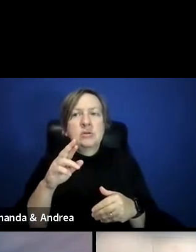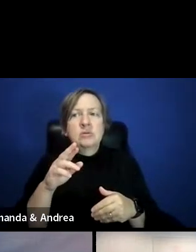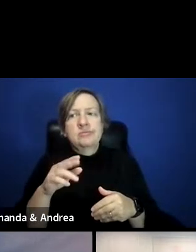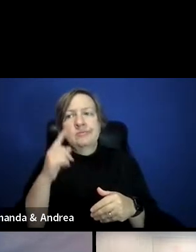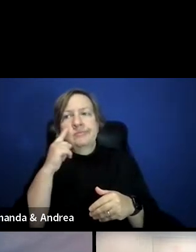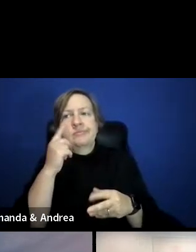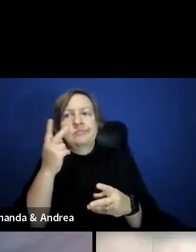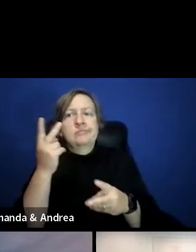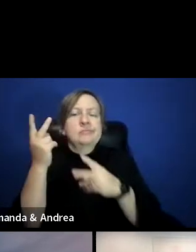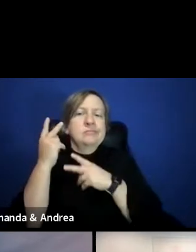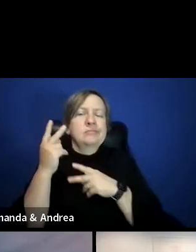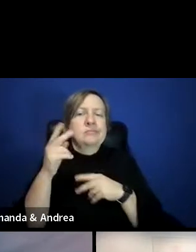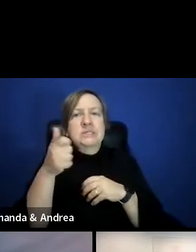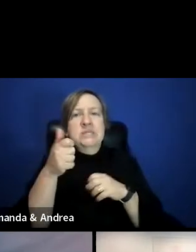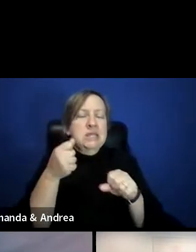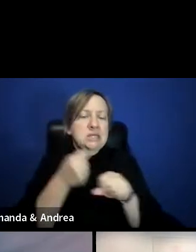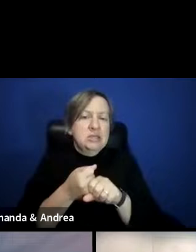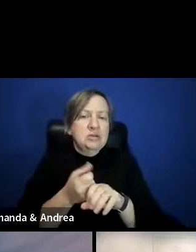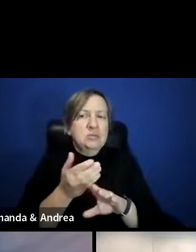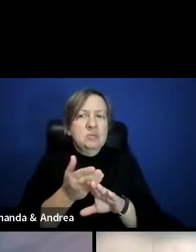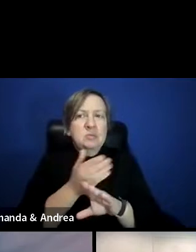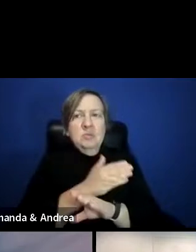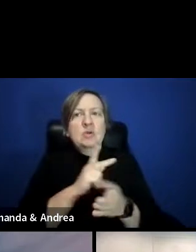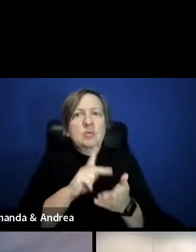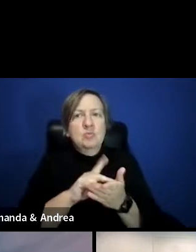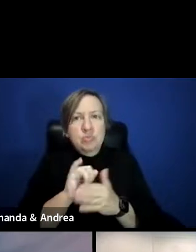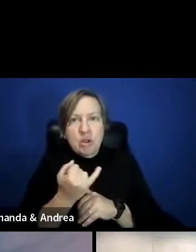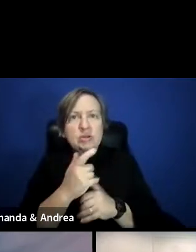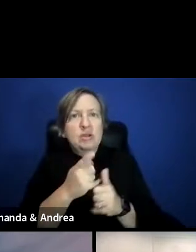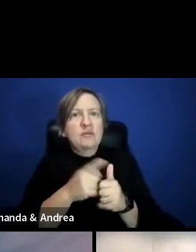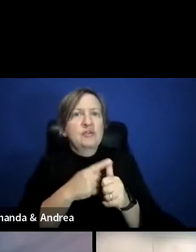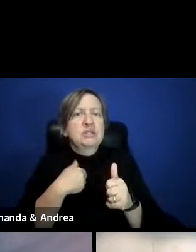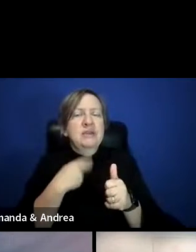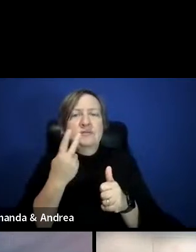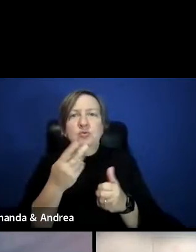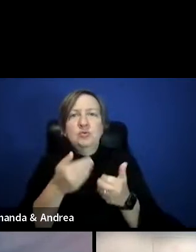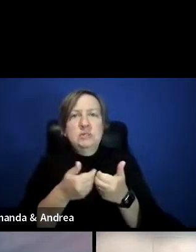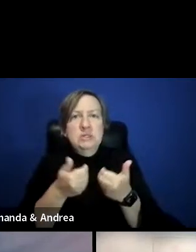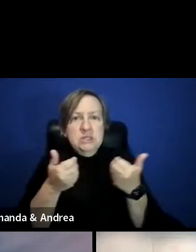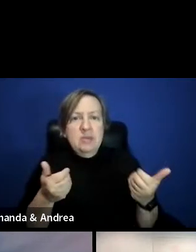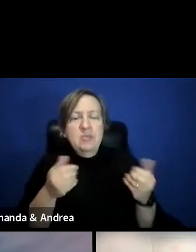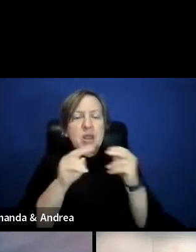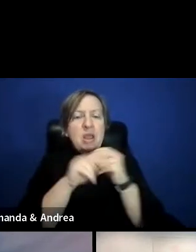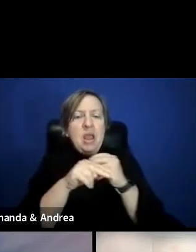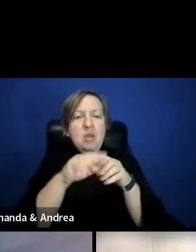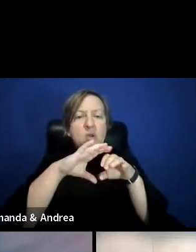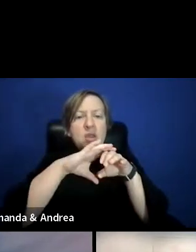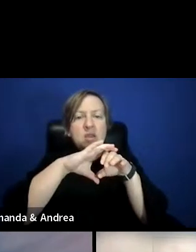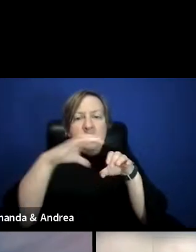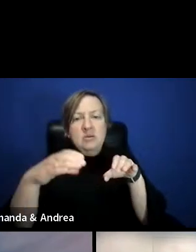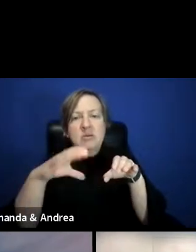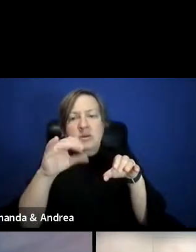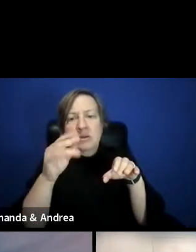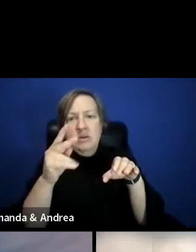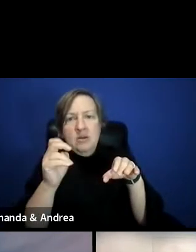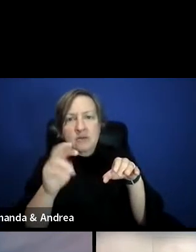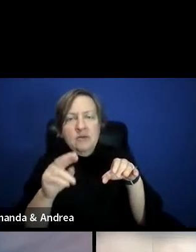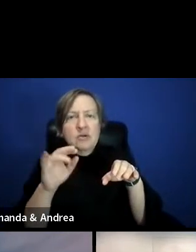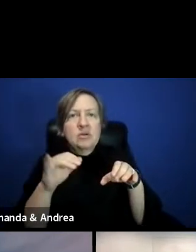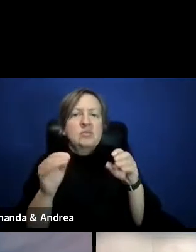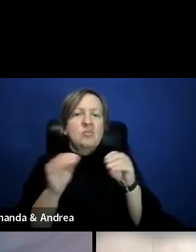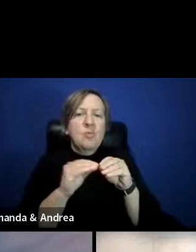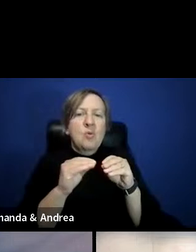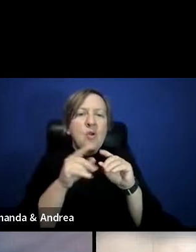decade, and the project originally included two separate highway covers that were more